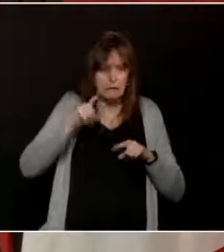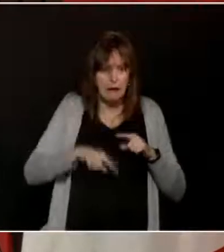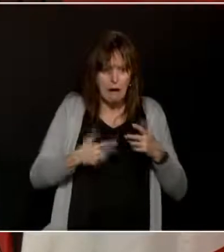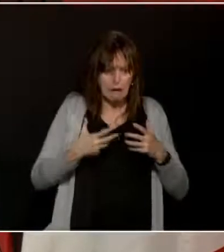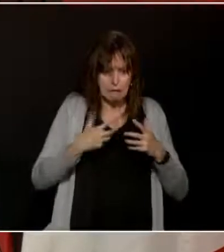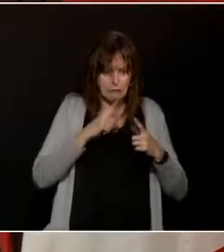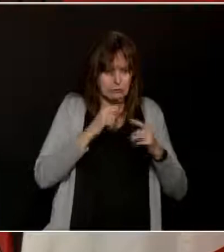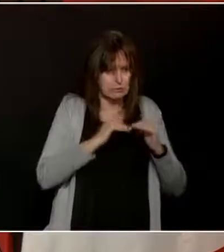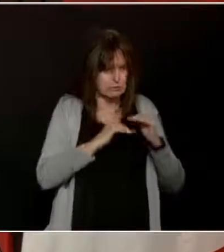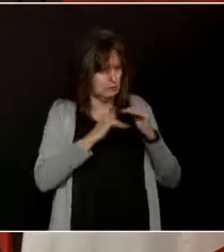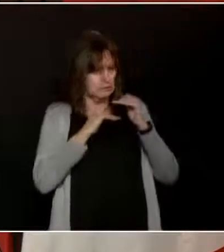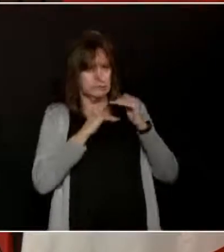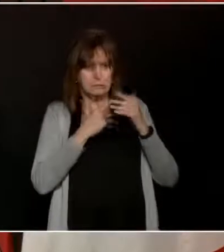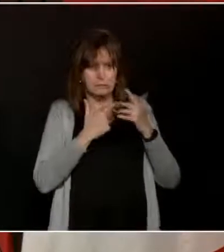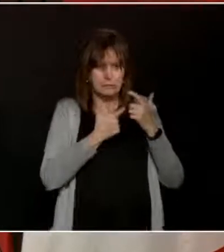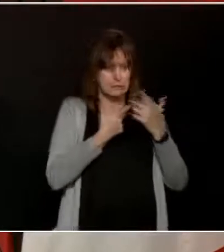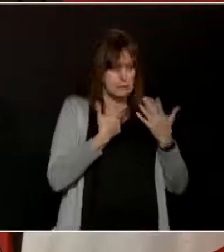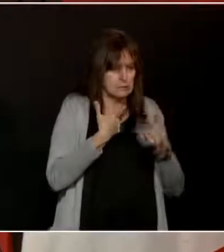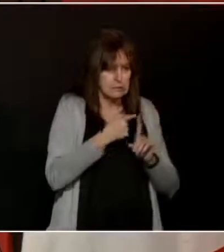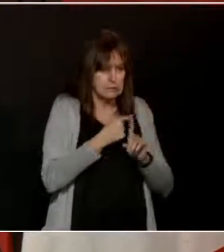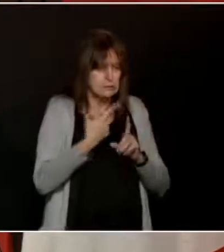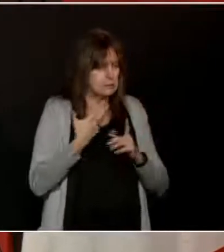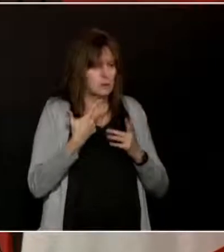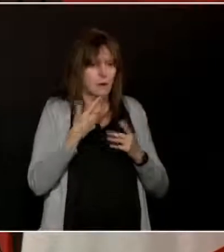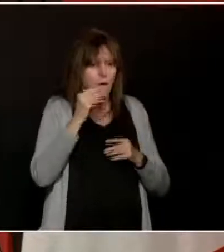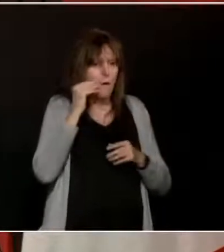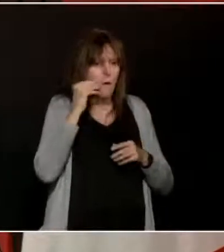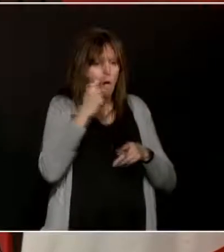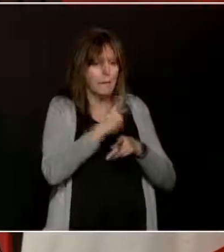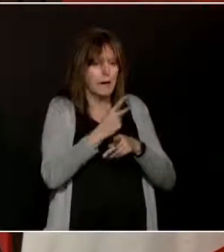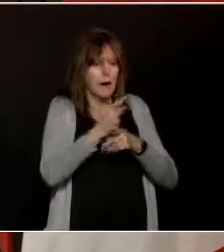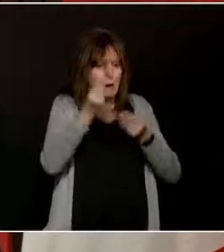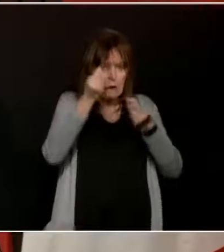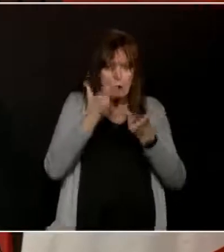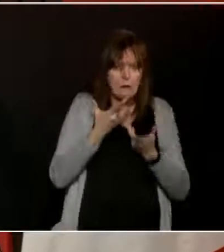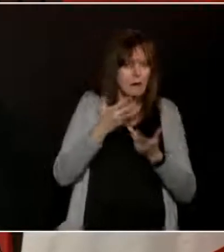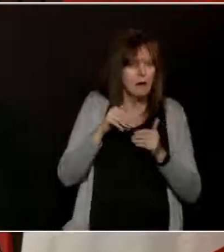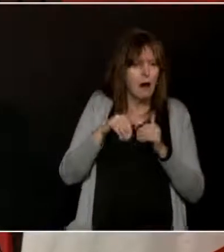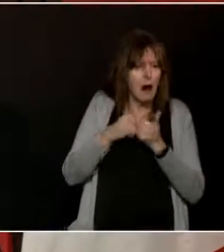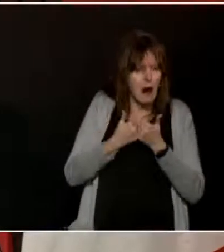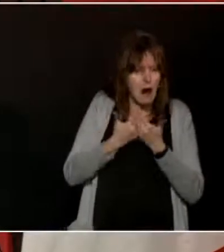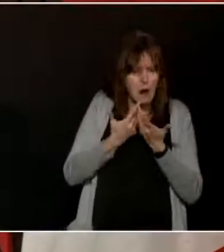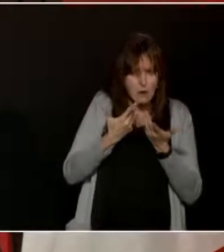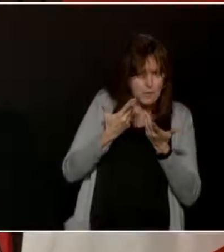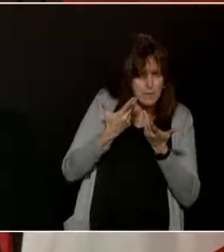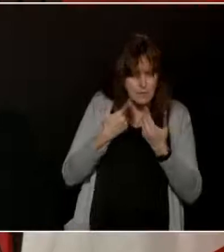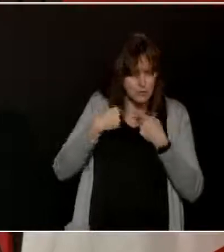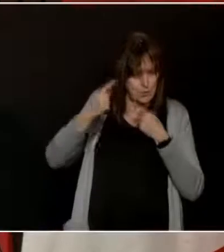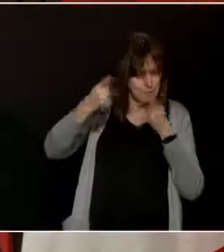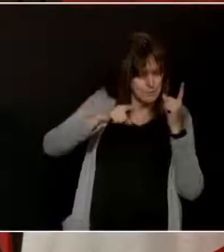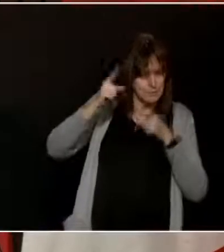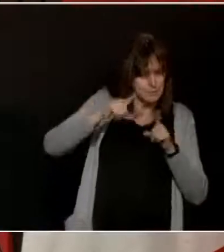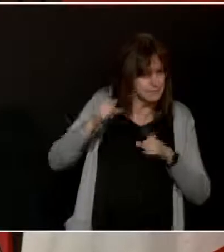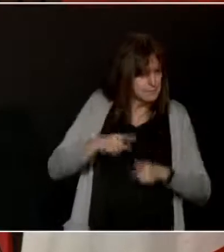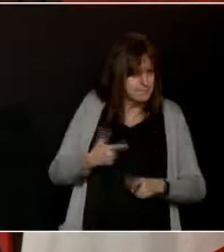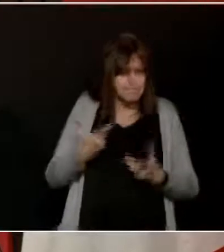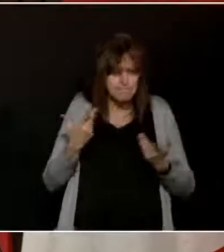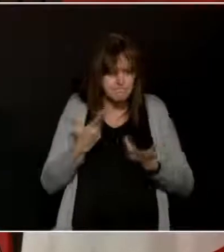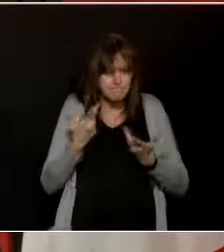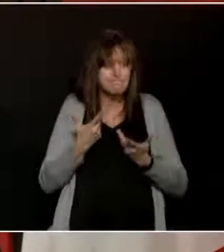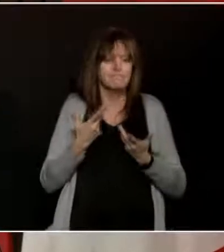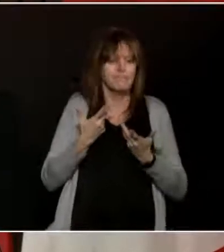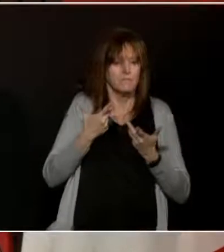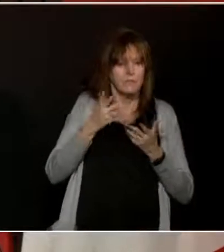to think of plans and to think about how that we can do that. We've been focusing our attention, as you know, on those at the highest